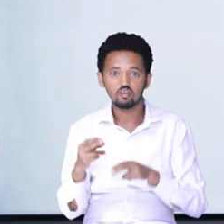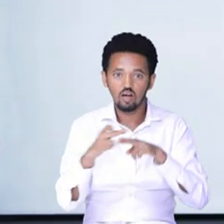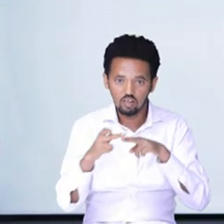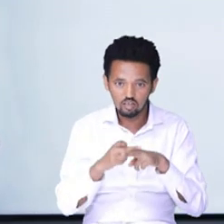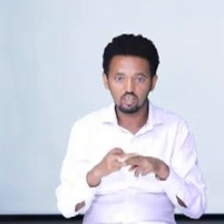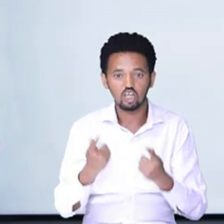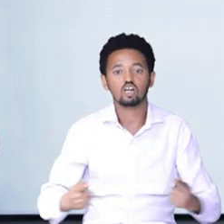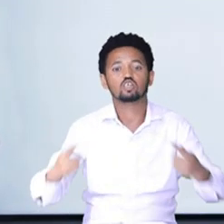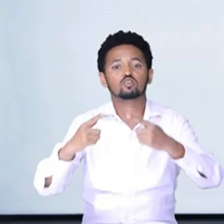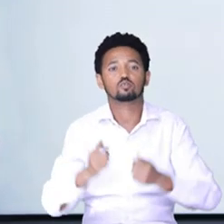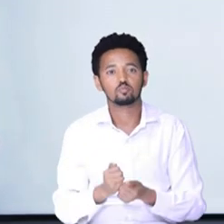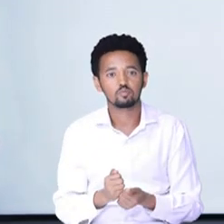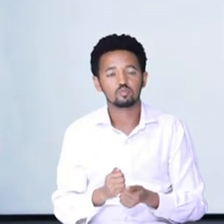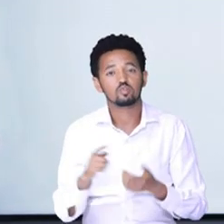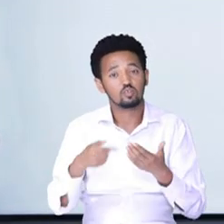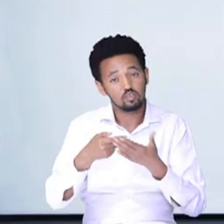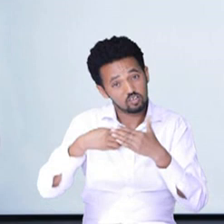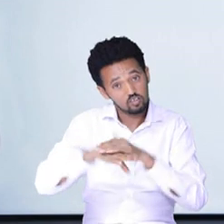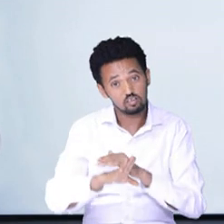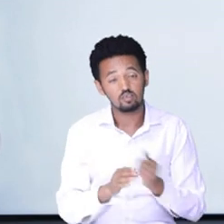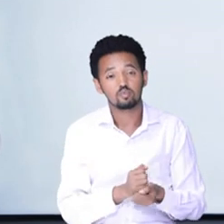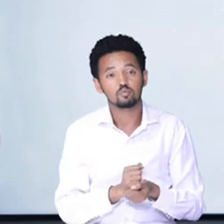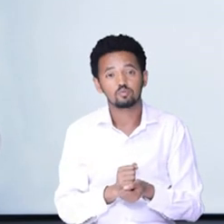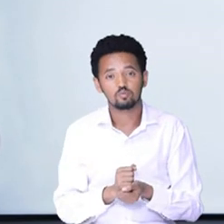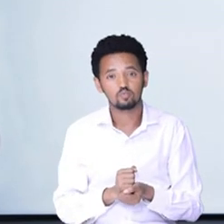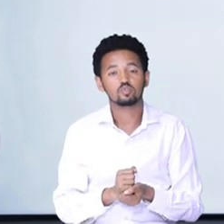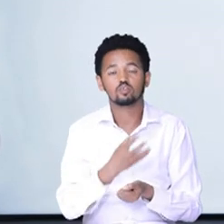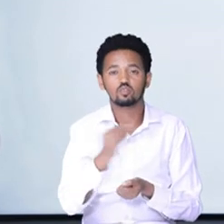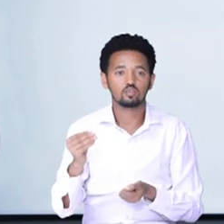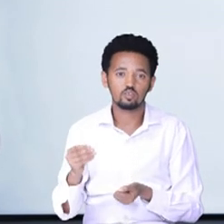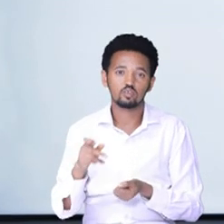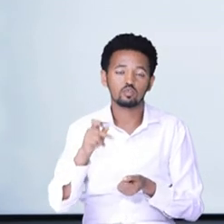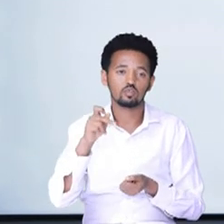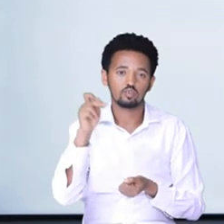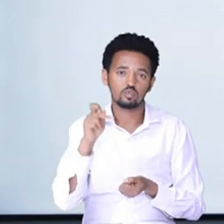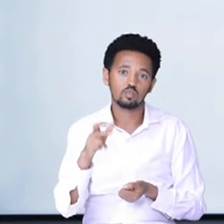Hararge regions. Recently, in Diredhawa.